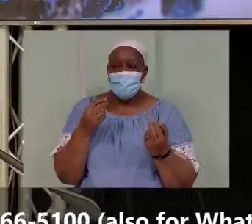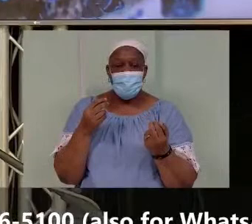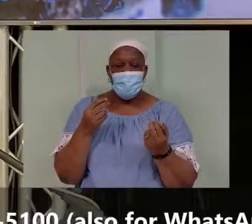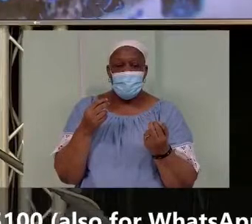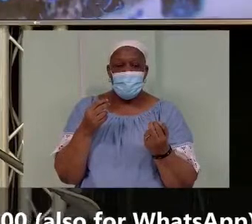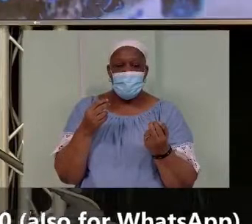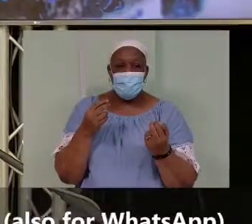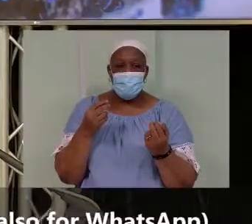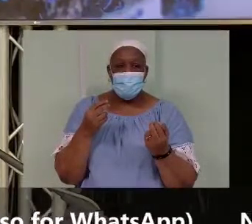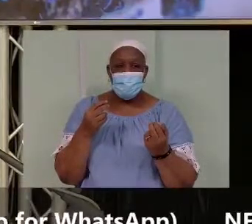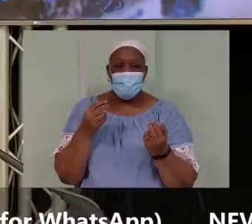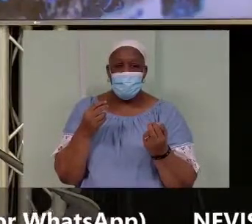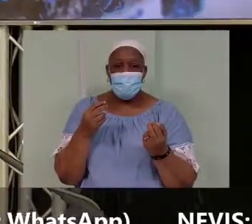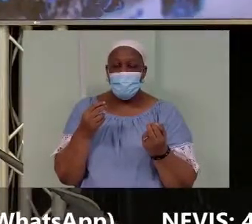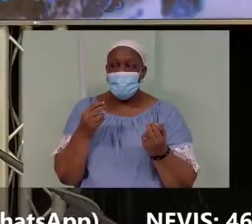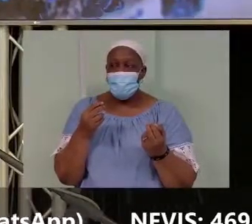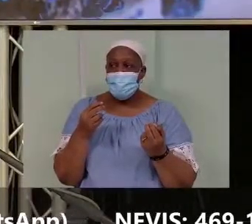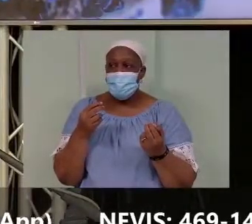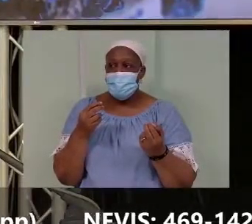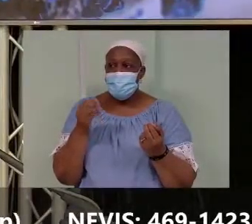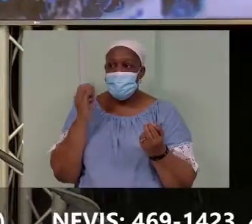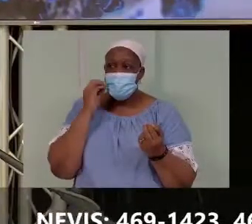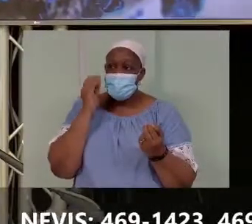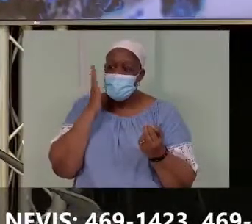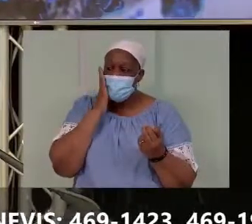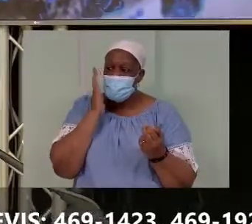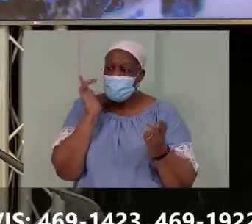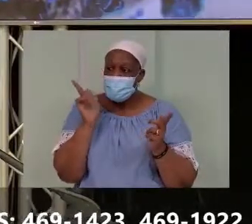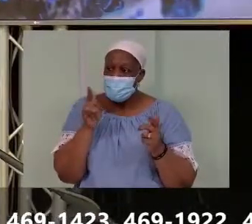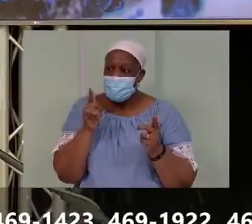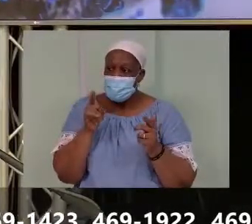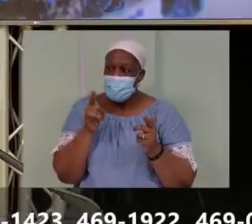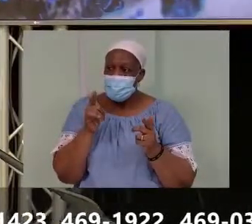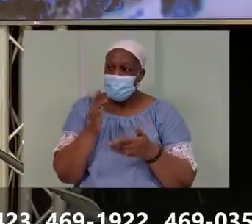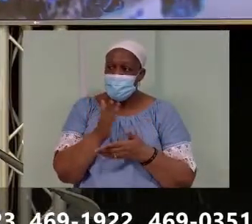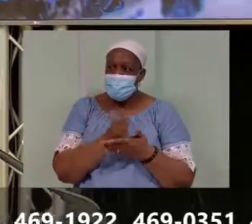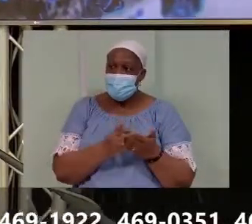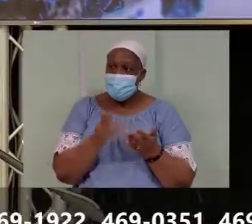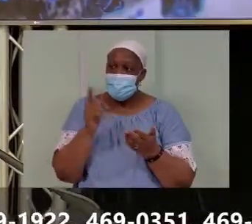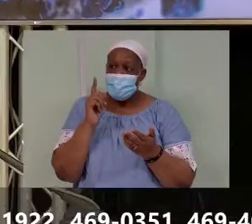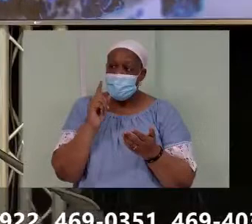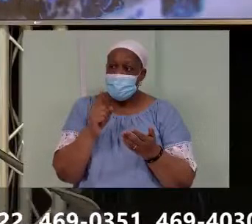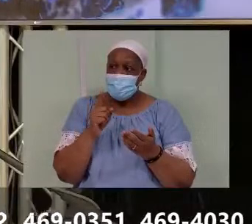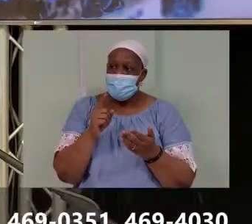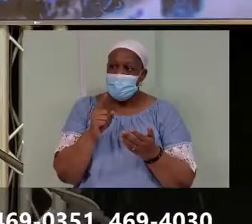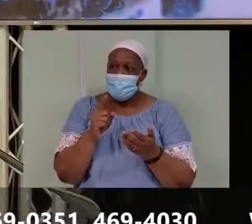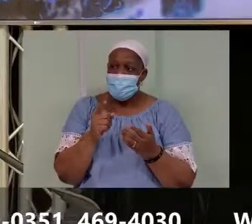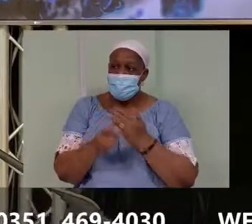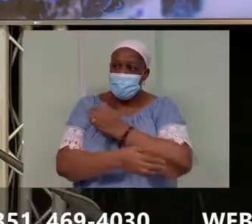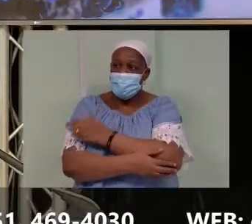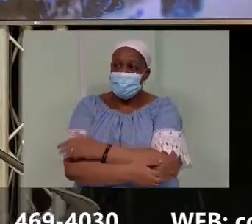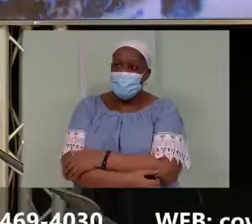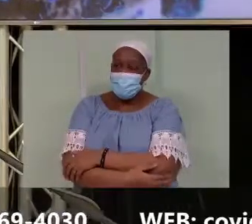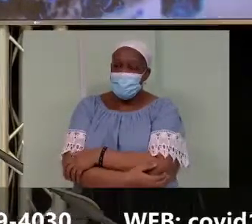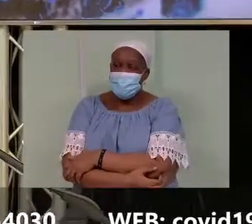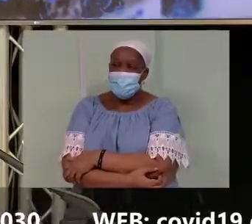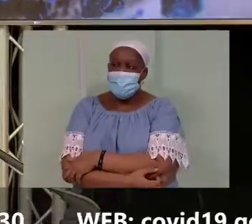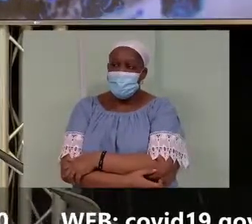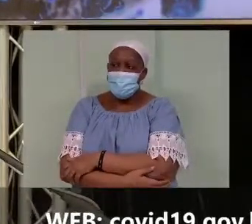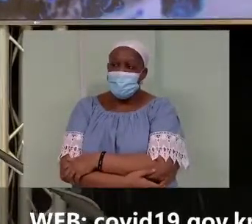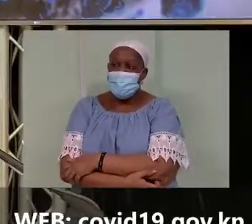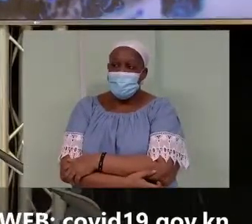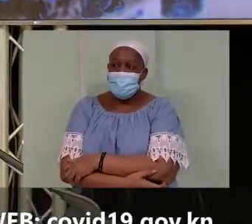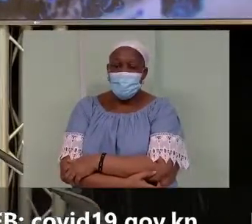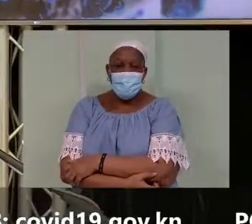etc., and someone books the guest house when the borders open, would that guest be obstructed